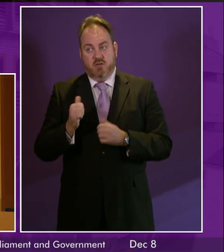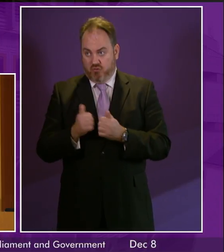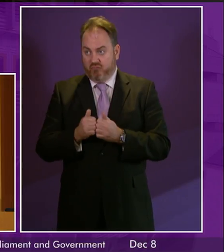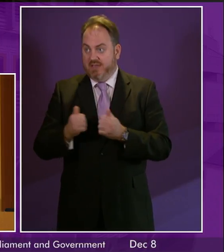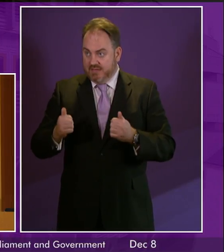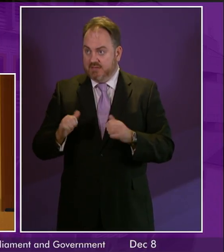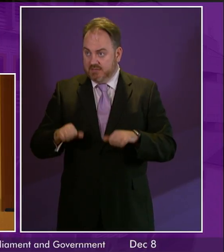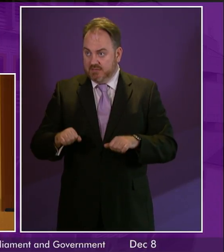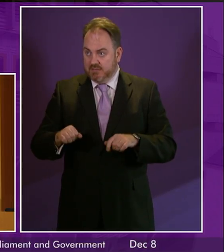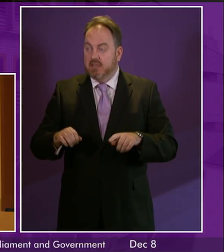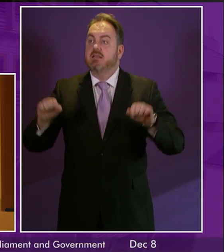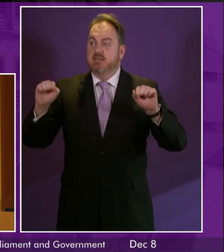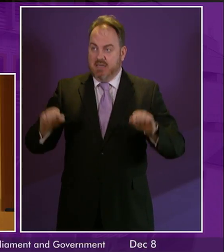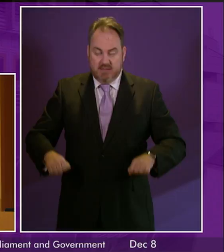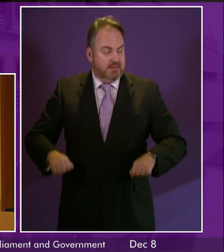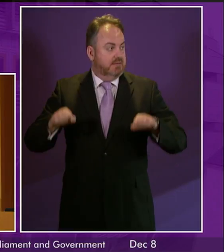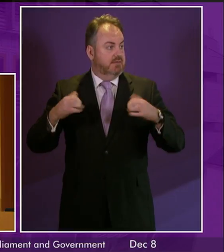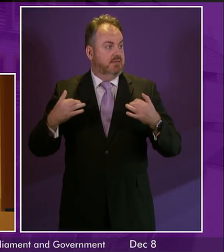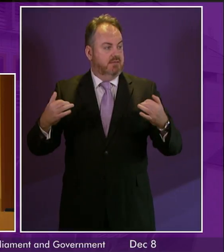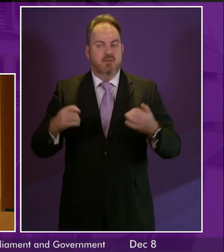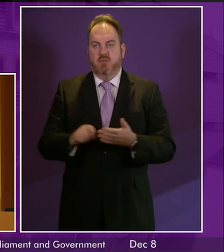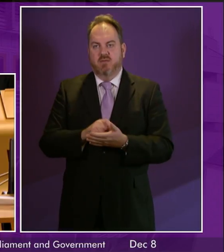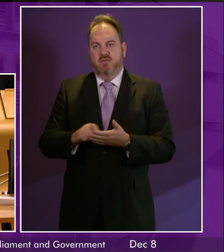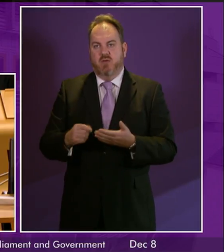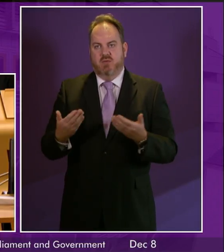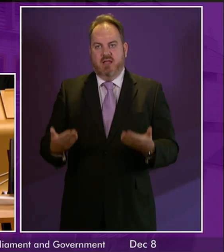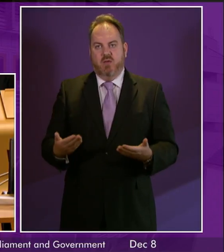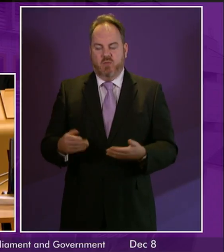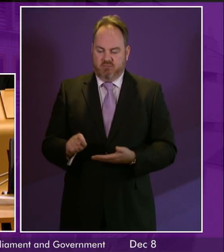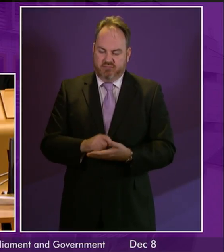not agreed. We'll move to a vote and members may cast their votes now.